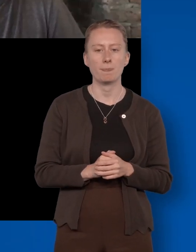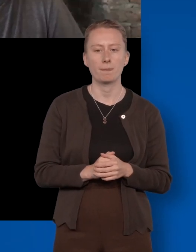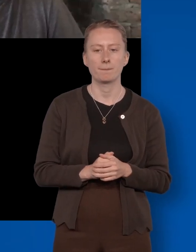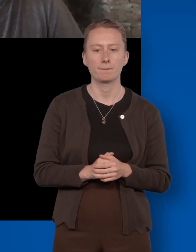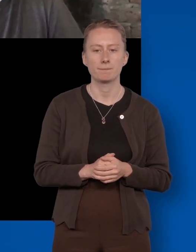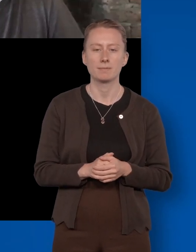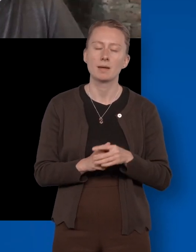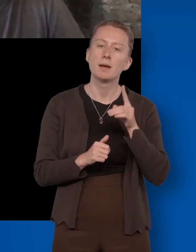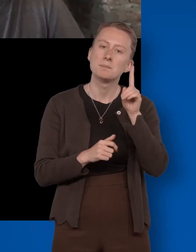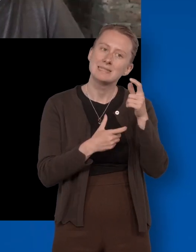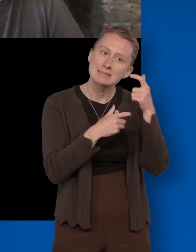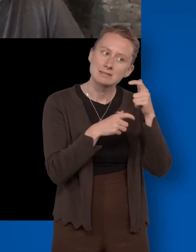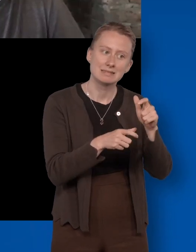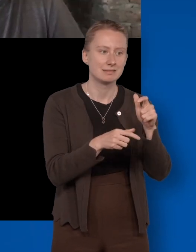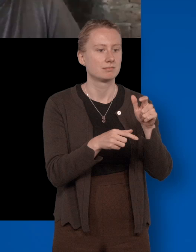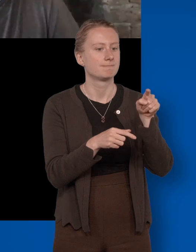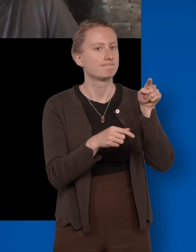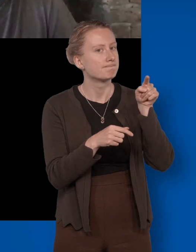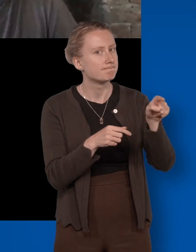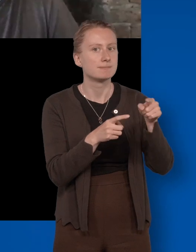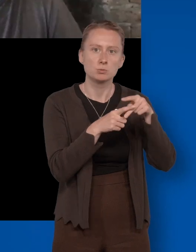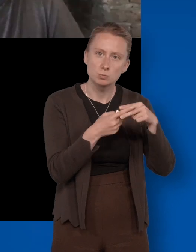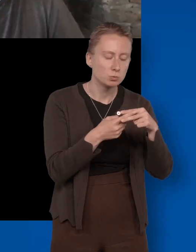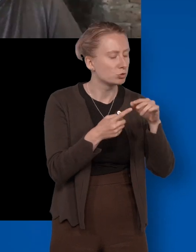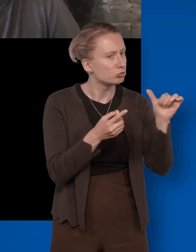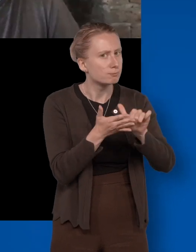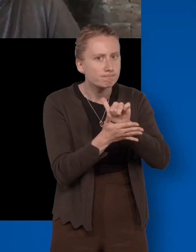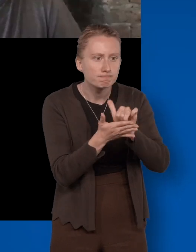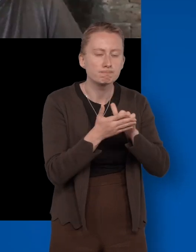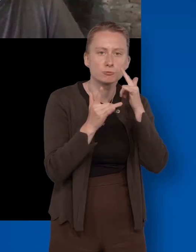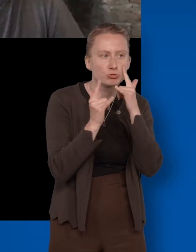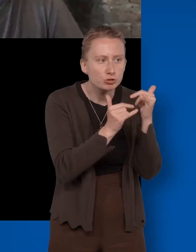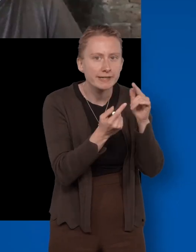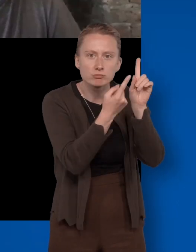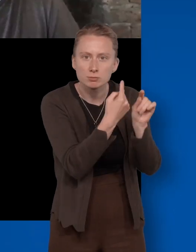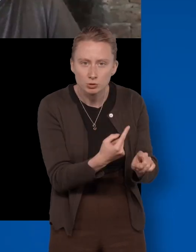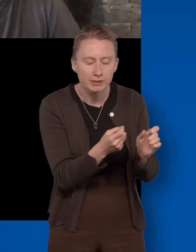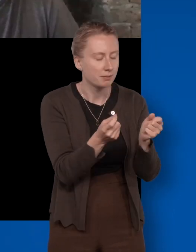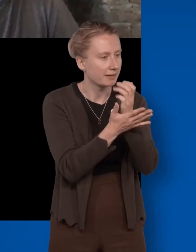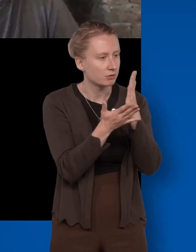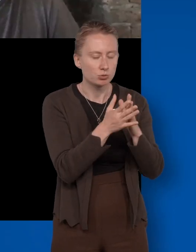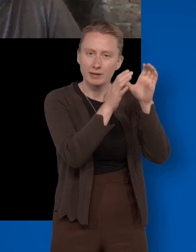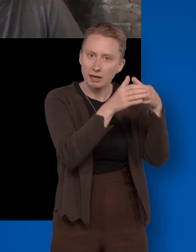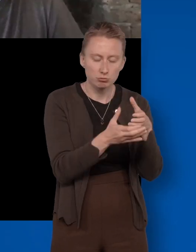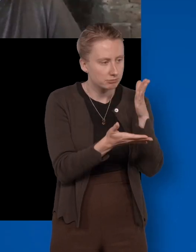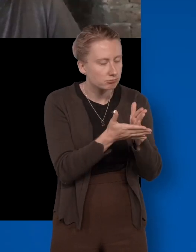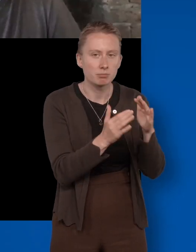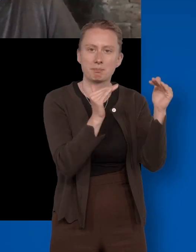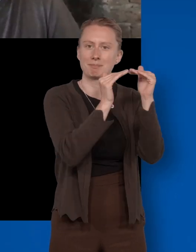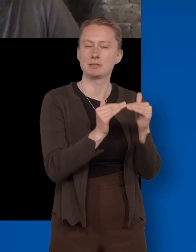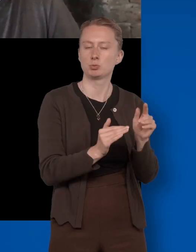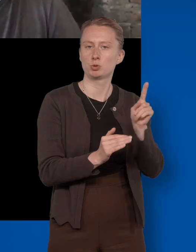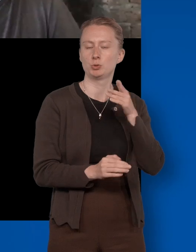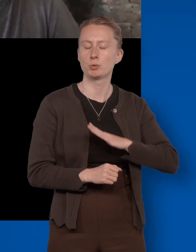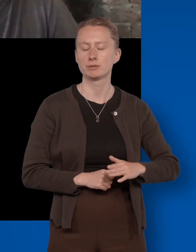still, in proper usage of this tool, you should still look through the responses and then see if the categories match to what you actually